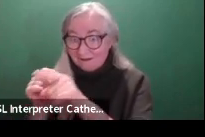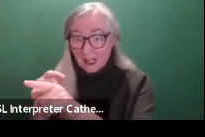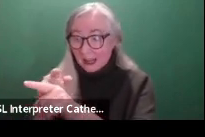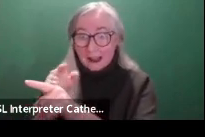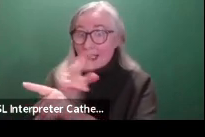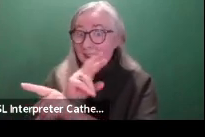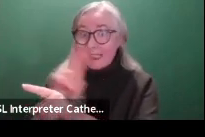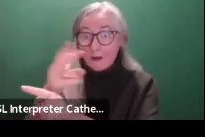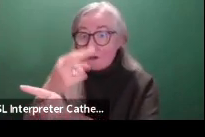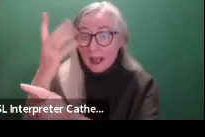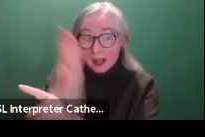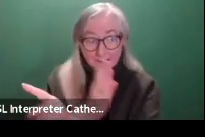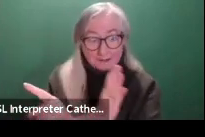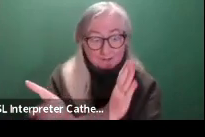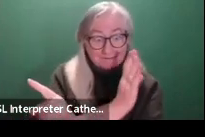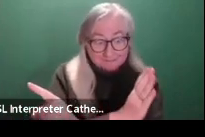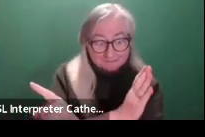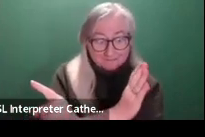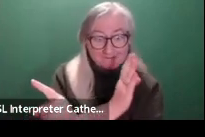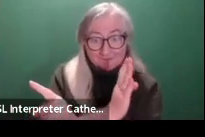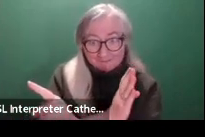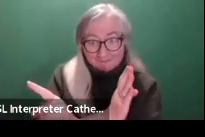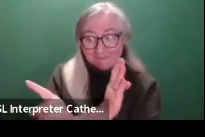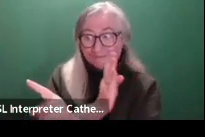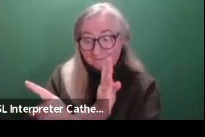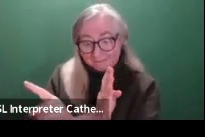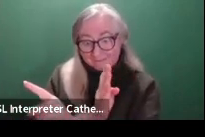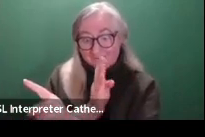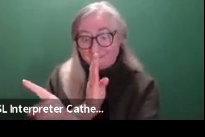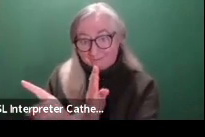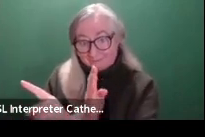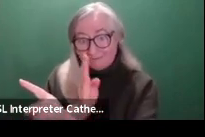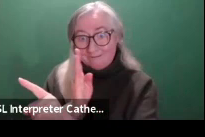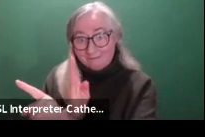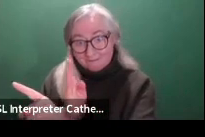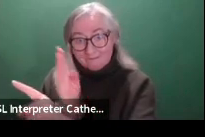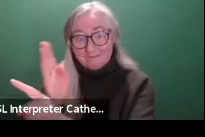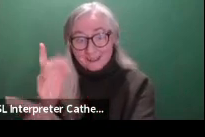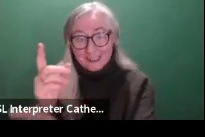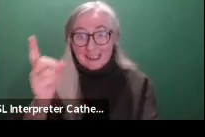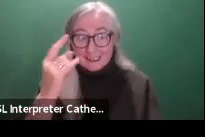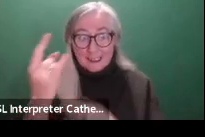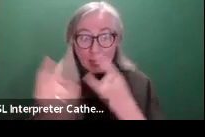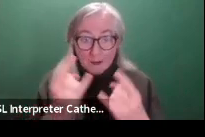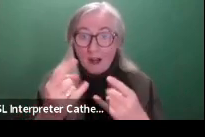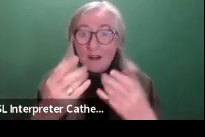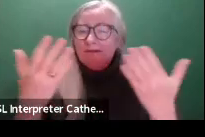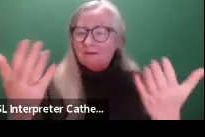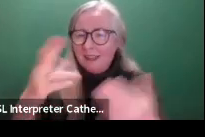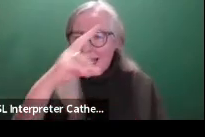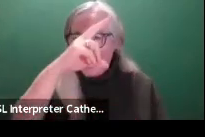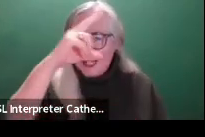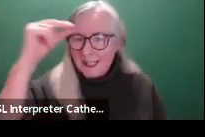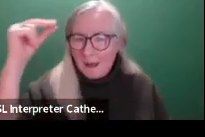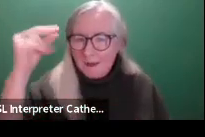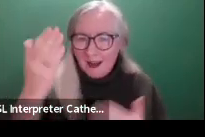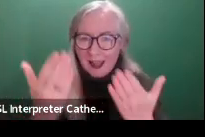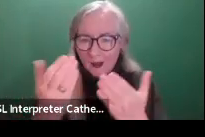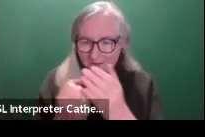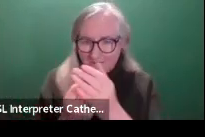realised exactly what's going on beforehand. How this can manifest itself, for example, excuse